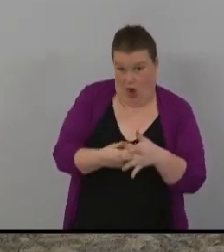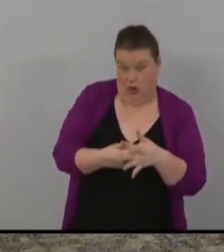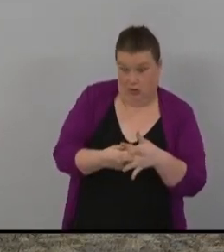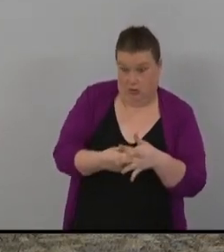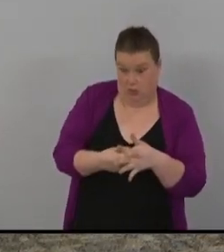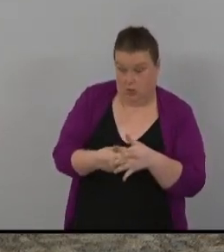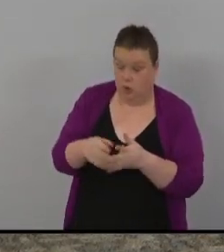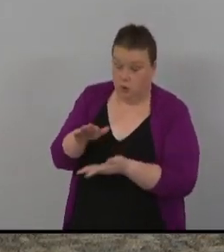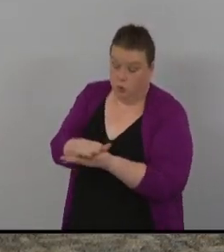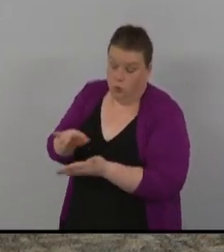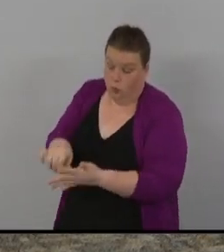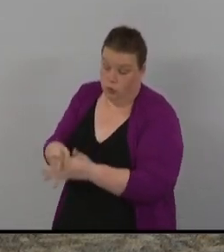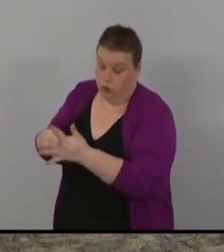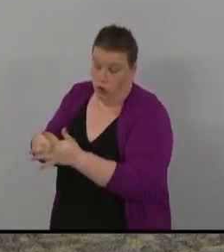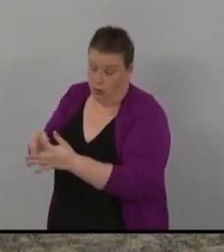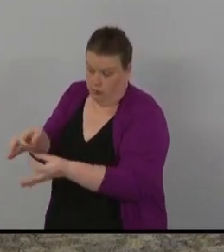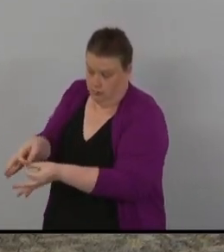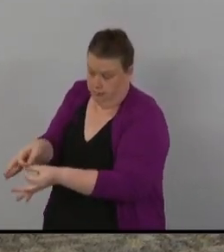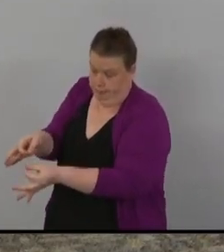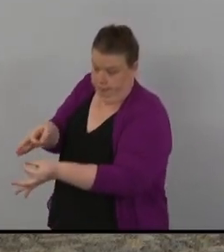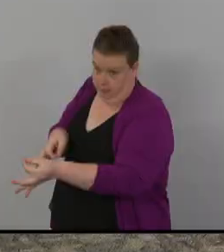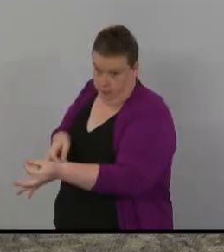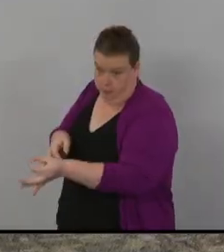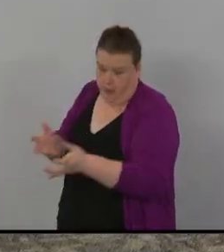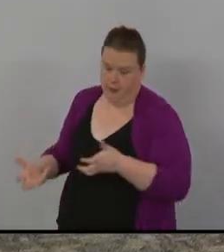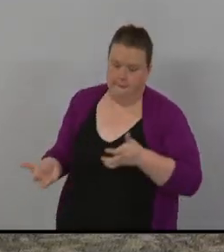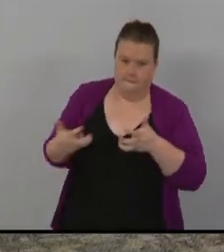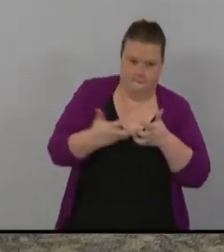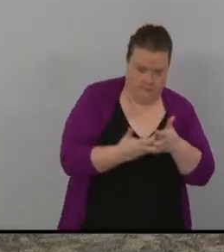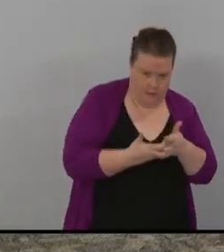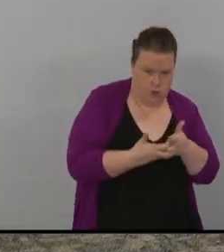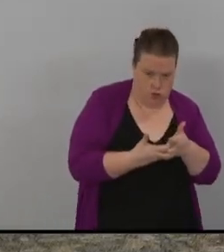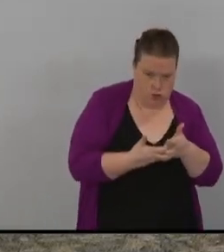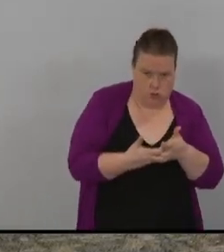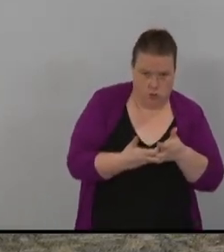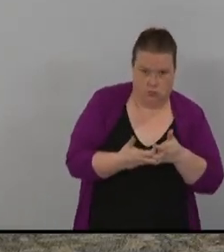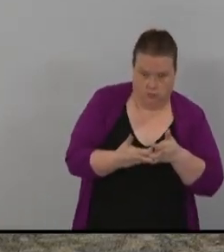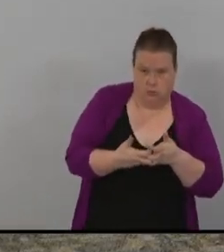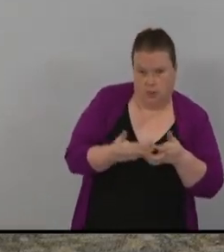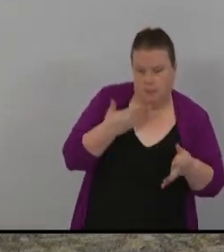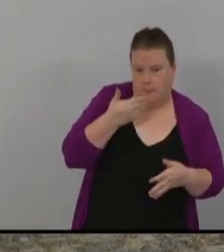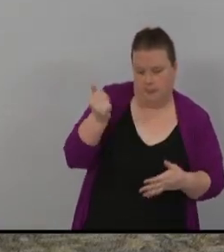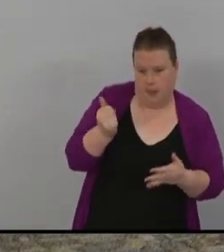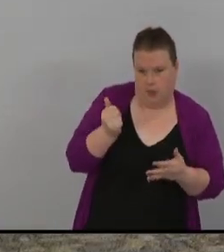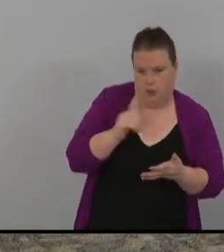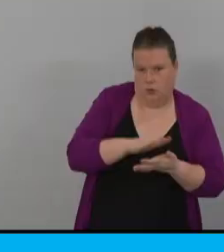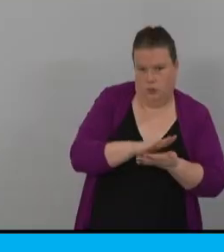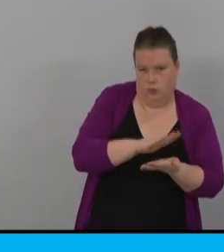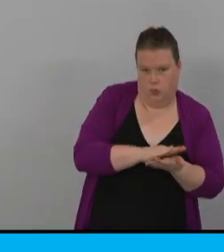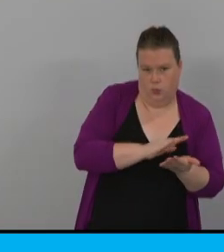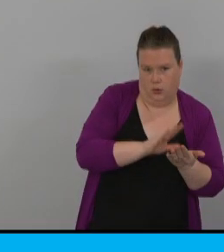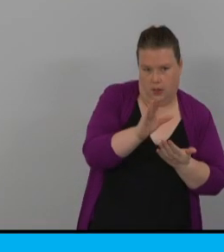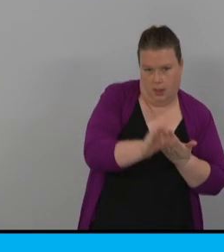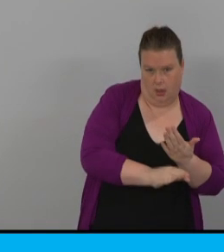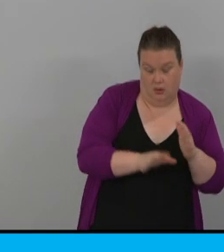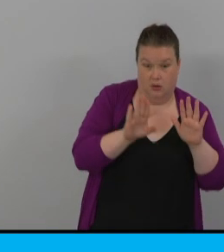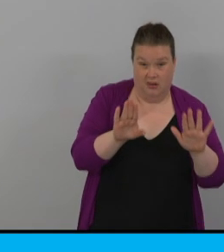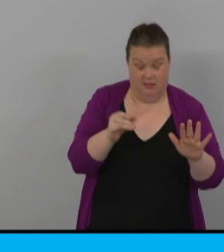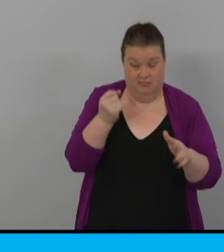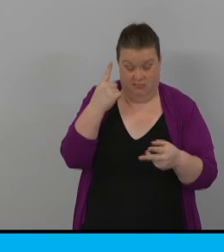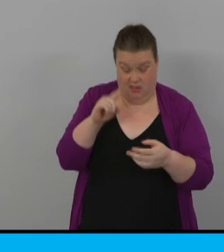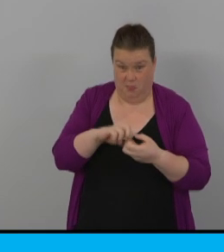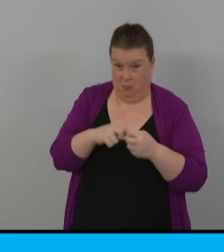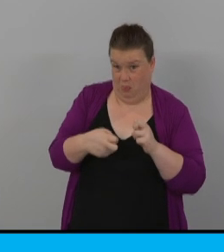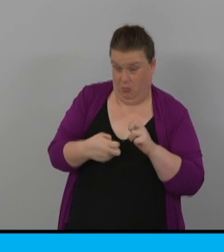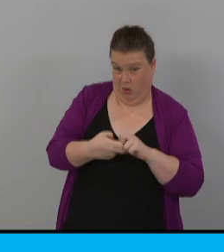starting earlier, they feel like that sort of fits your school calendar better. The problem with that